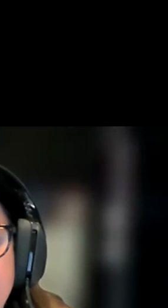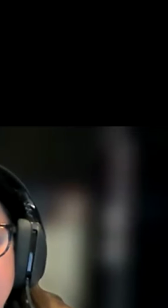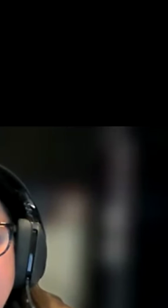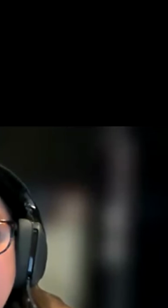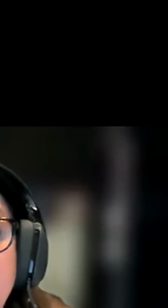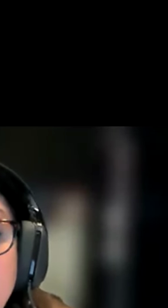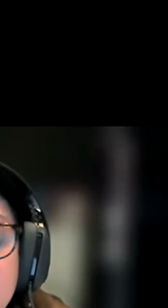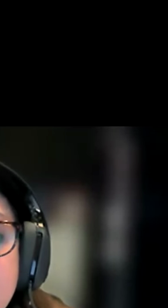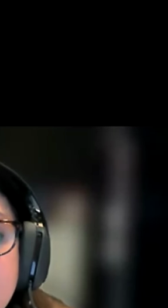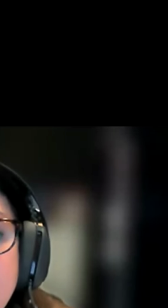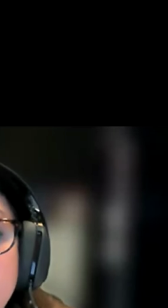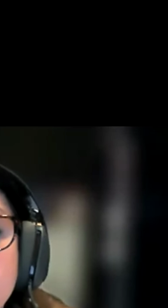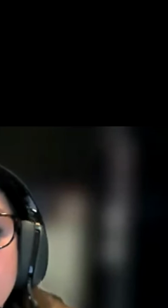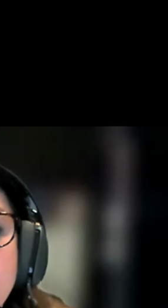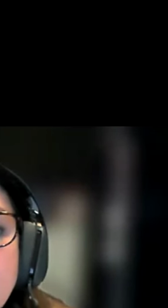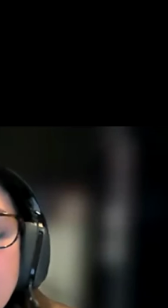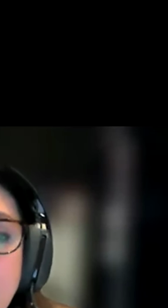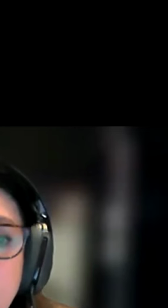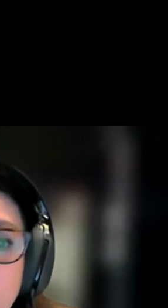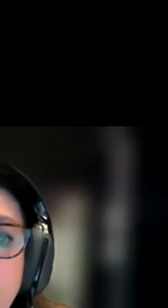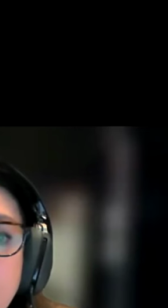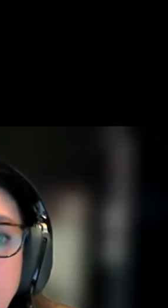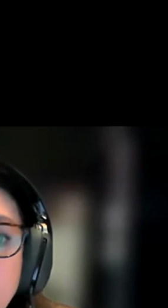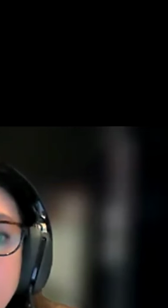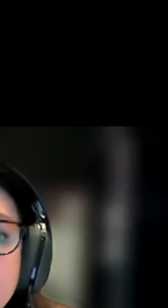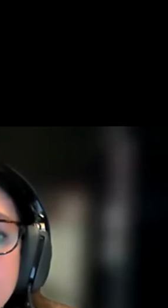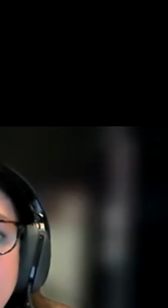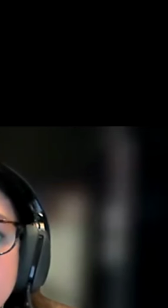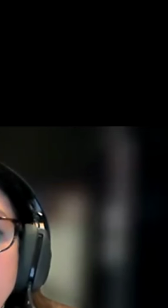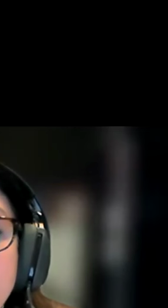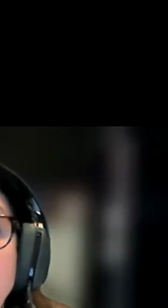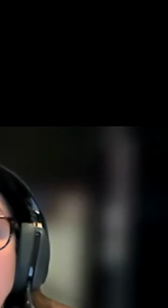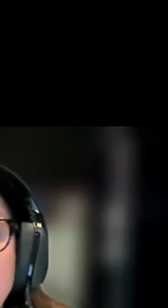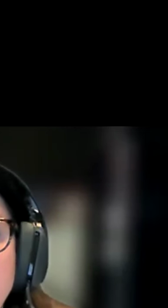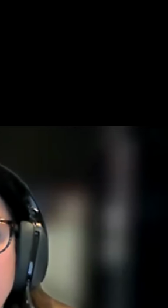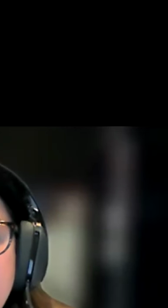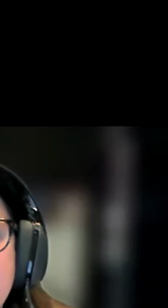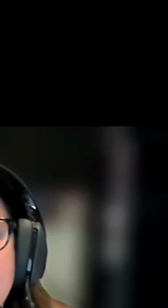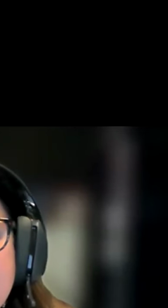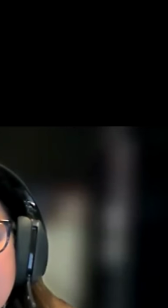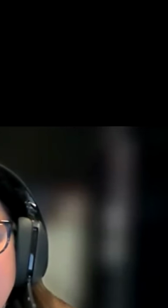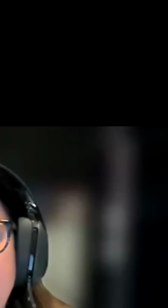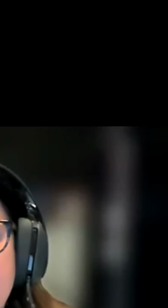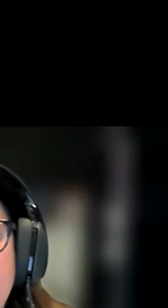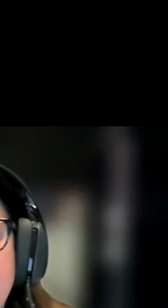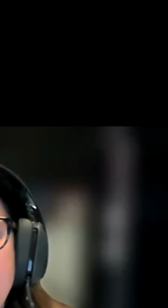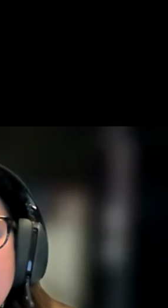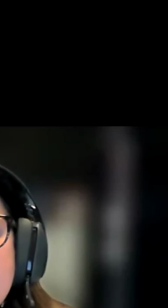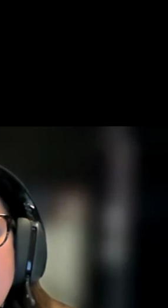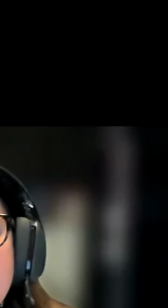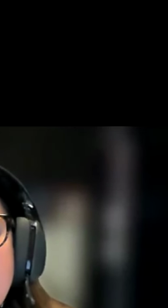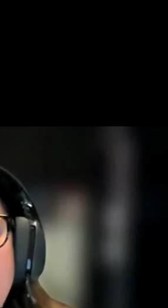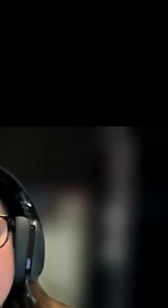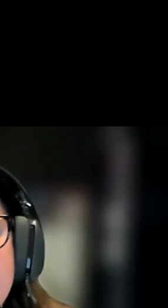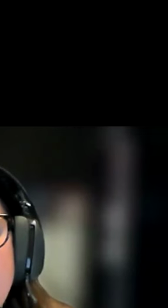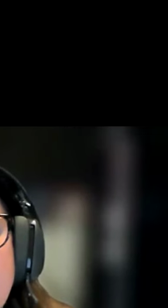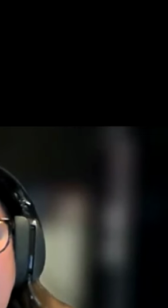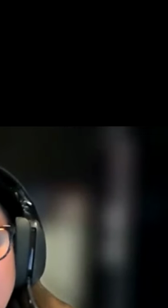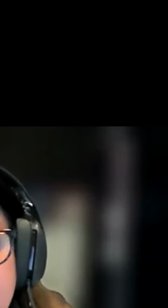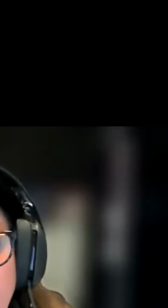population. Inclusion in urban environments must go beyond basic accessibility, such